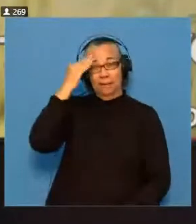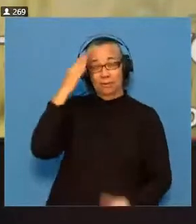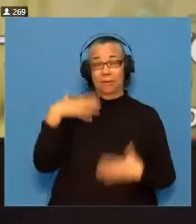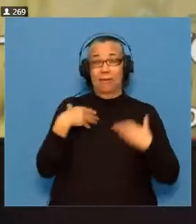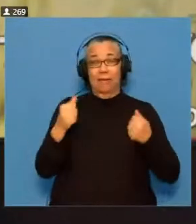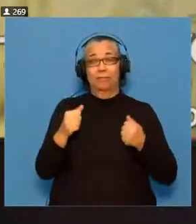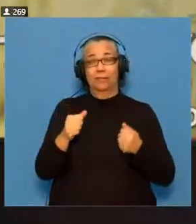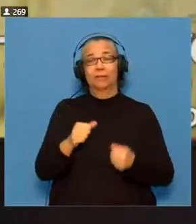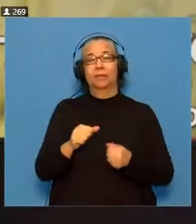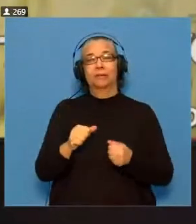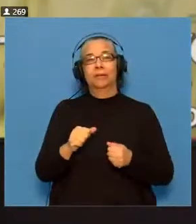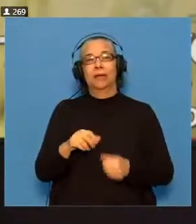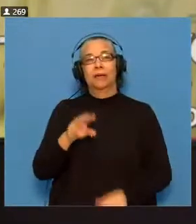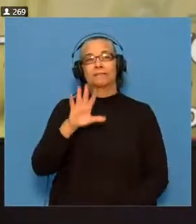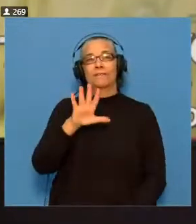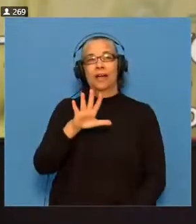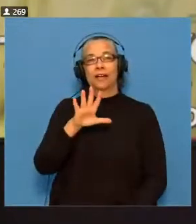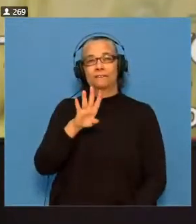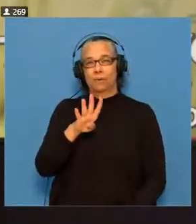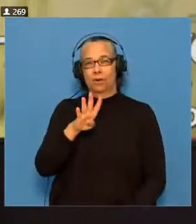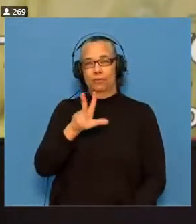and the number is